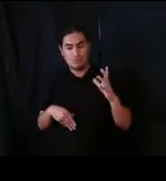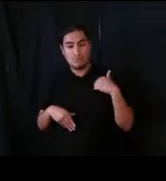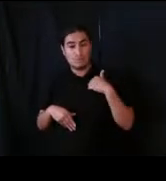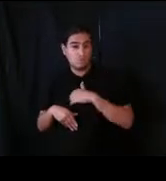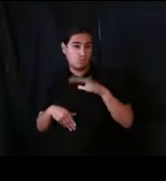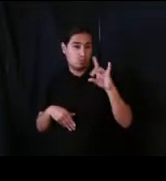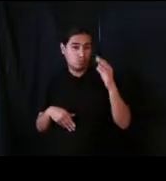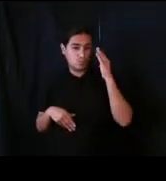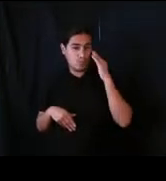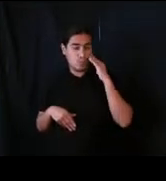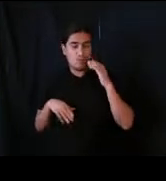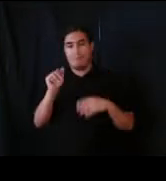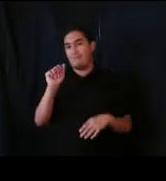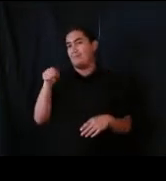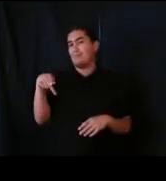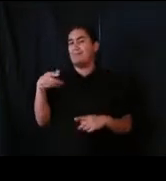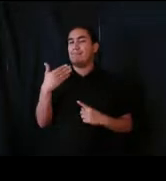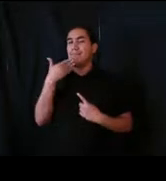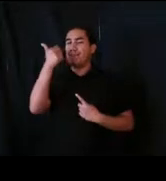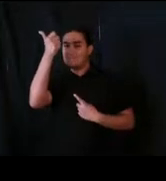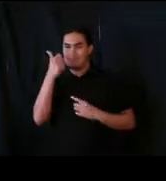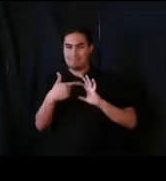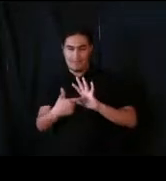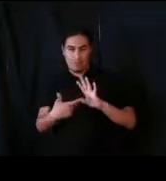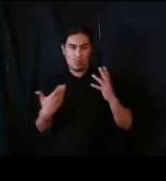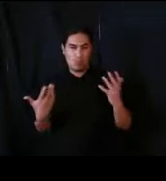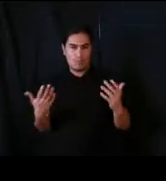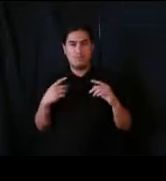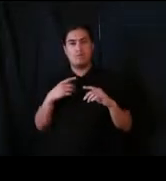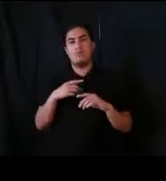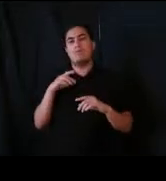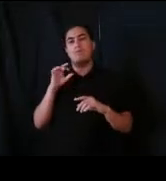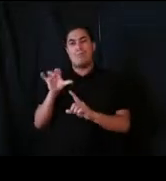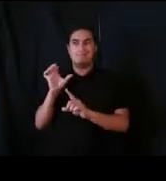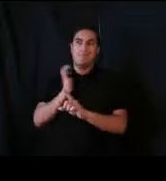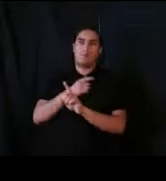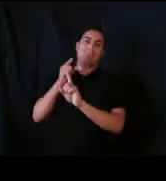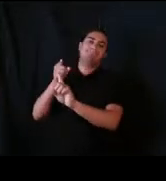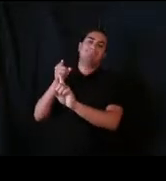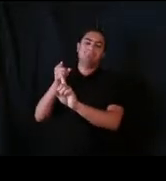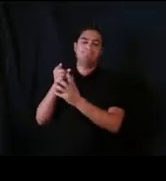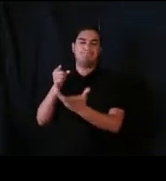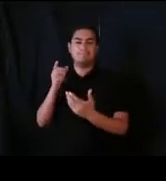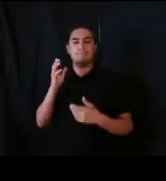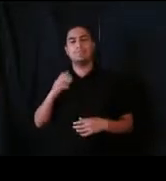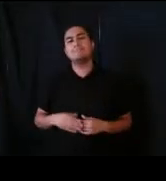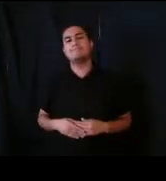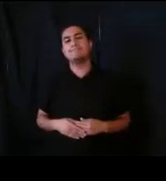know that atp might be the example that uh we would we would like to get towards eventually